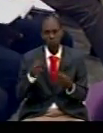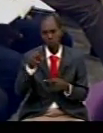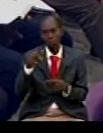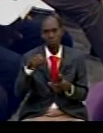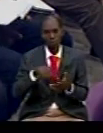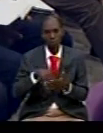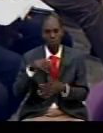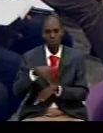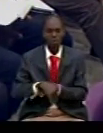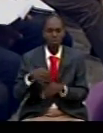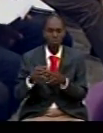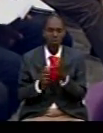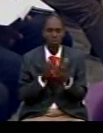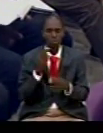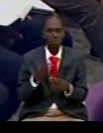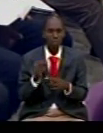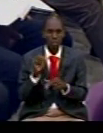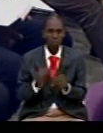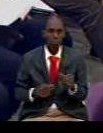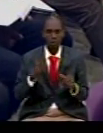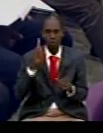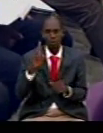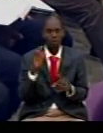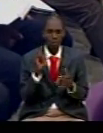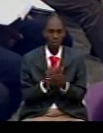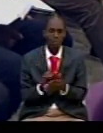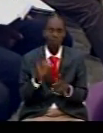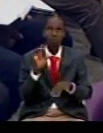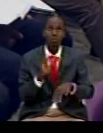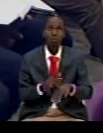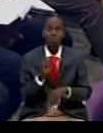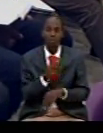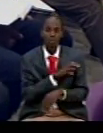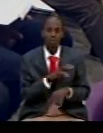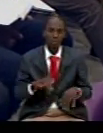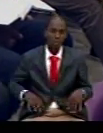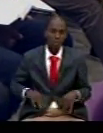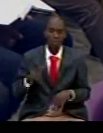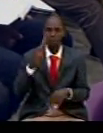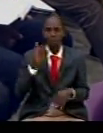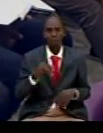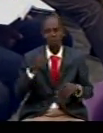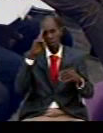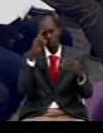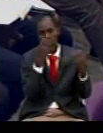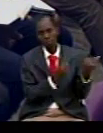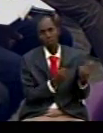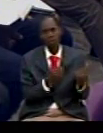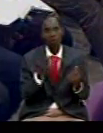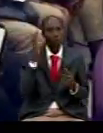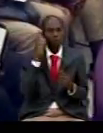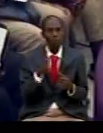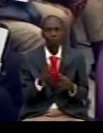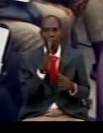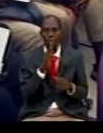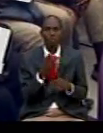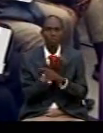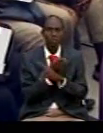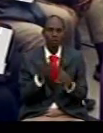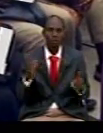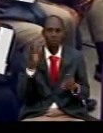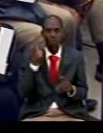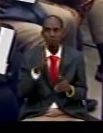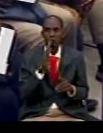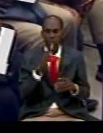tonight. Everyone that touches him by faith is going to deliver, is going